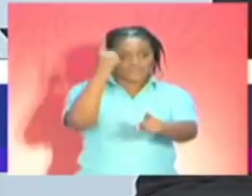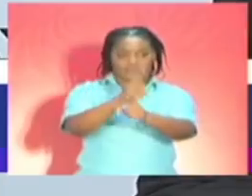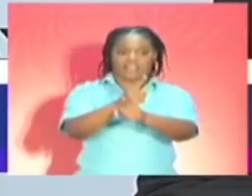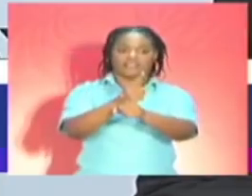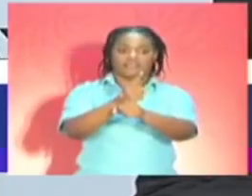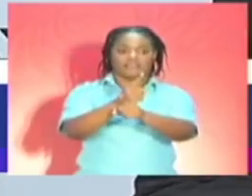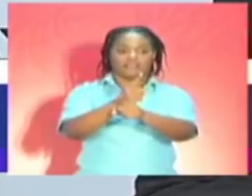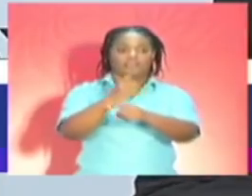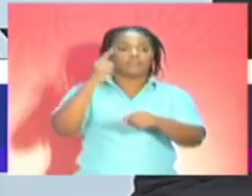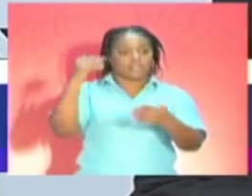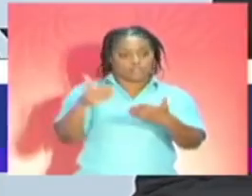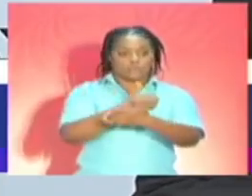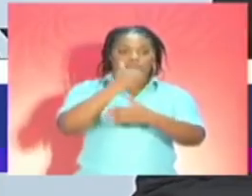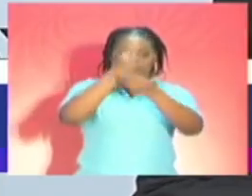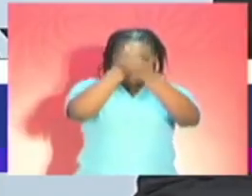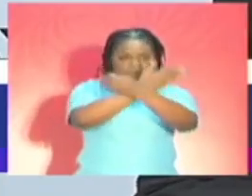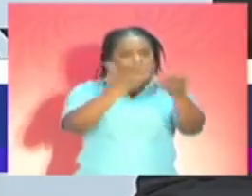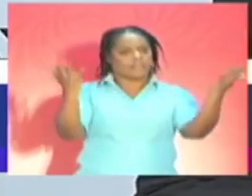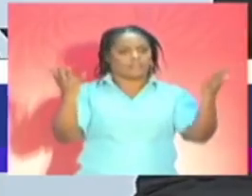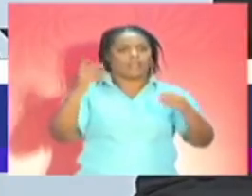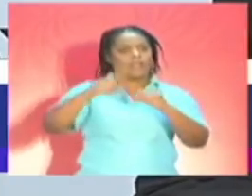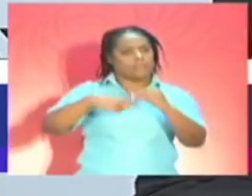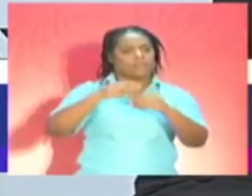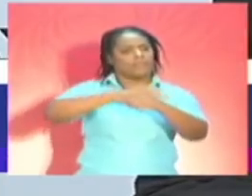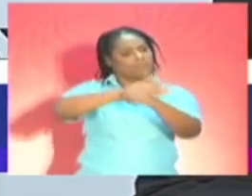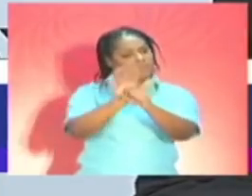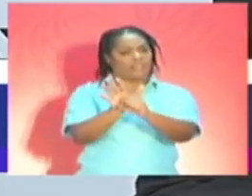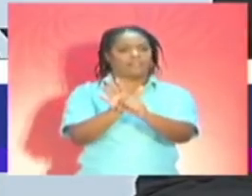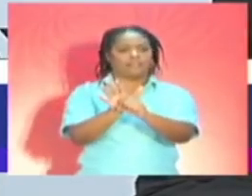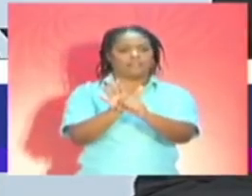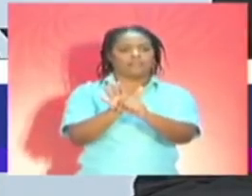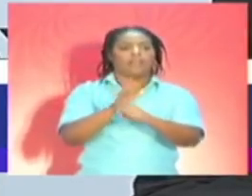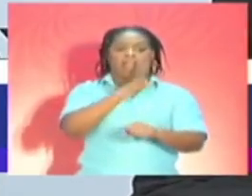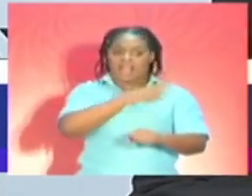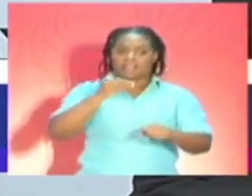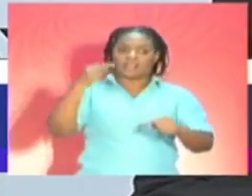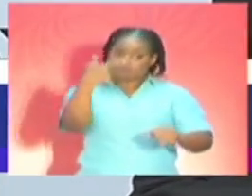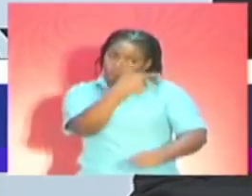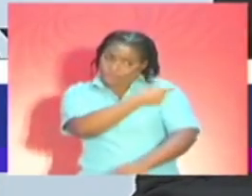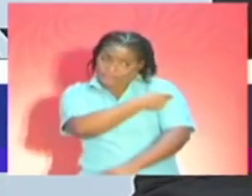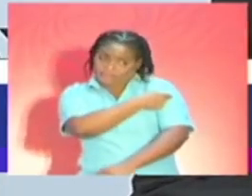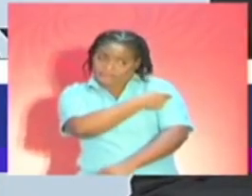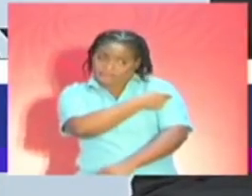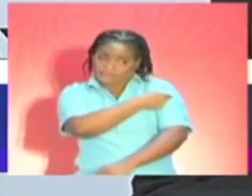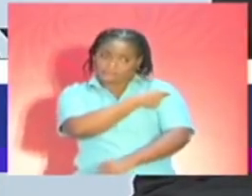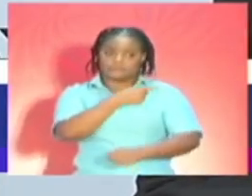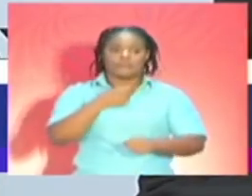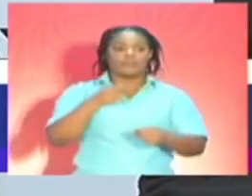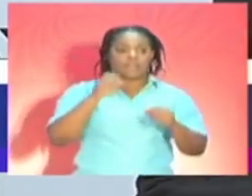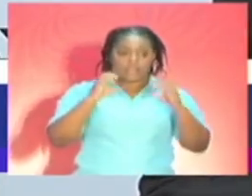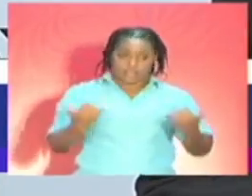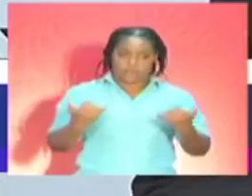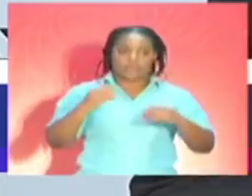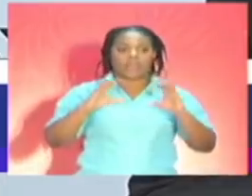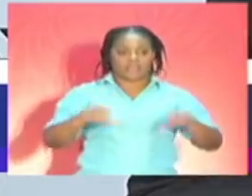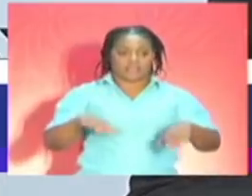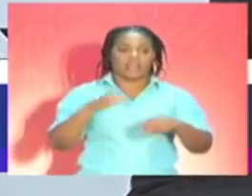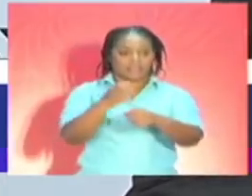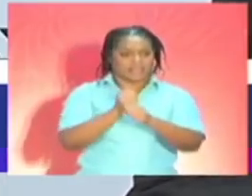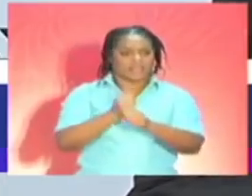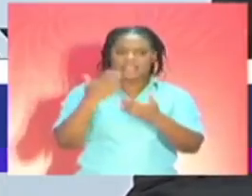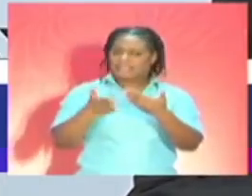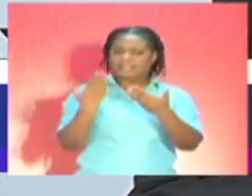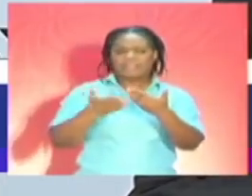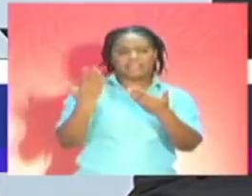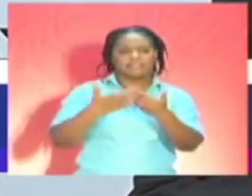up-to-date information on the COVID-19 virus and the vaccines, which are readily available to you.